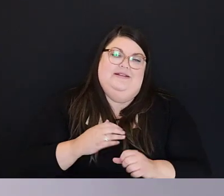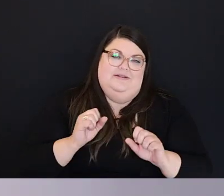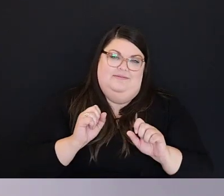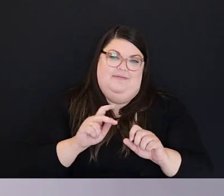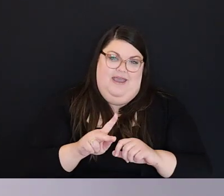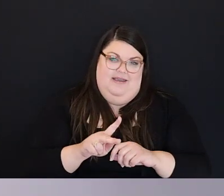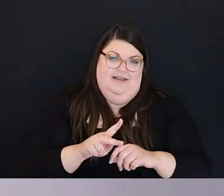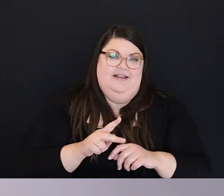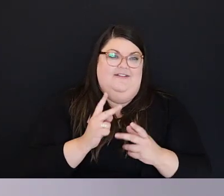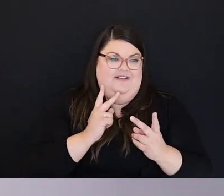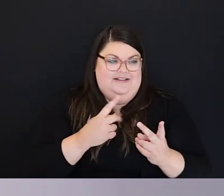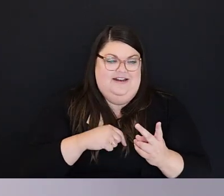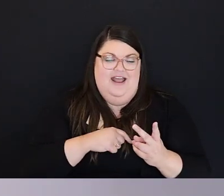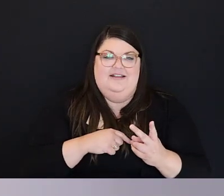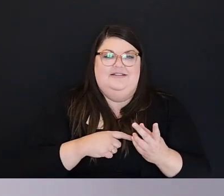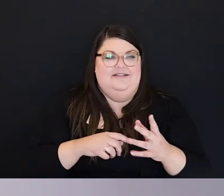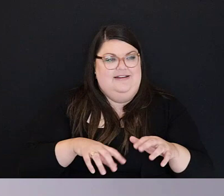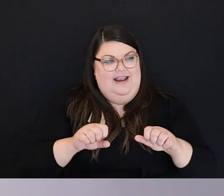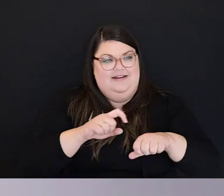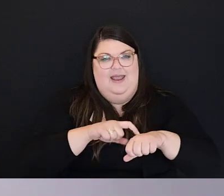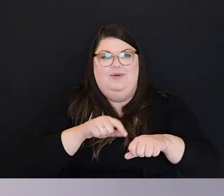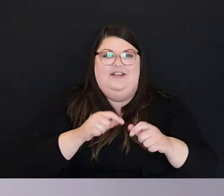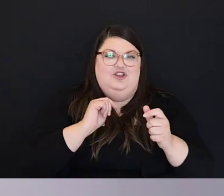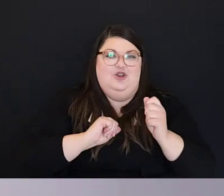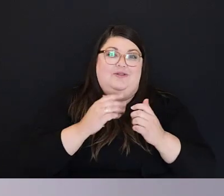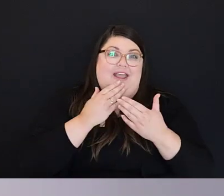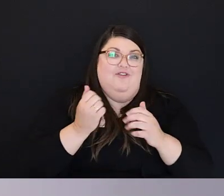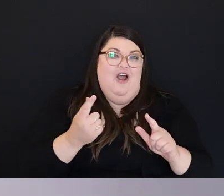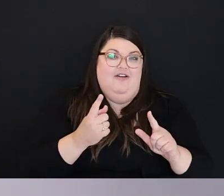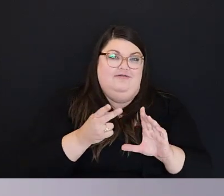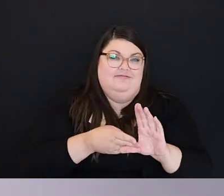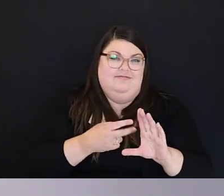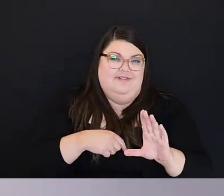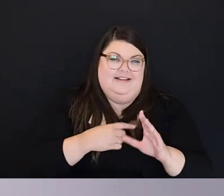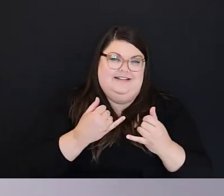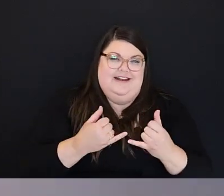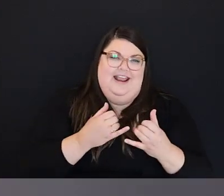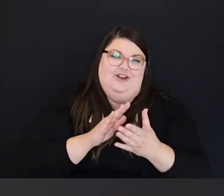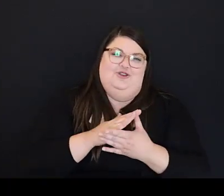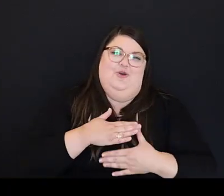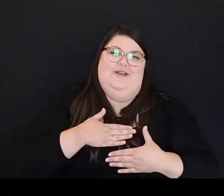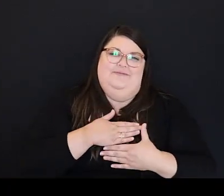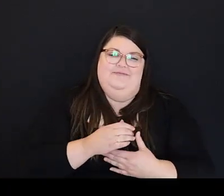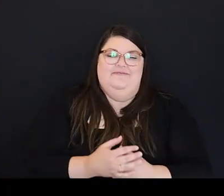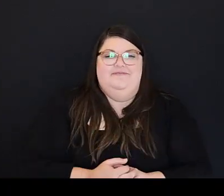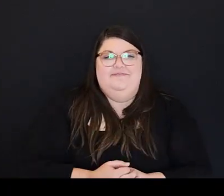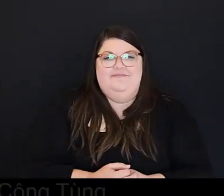visit us, spend time with these shows. Thank you all for being here today. Enjoy.